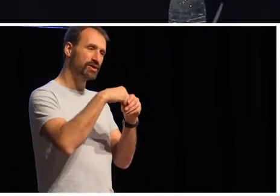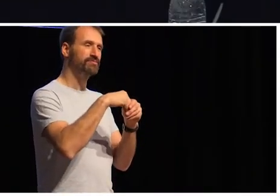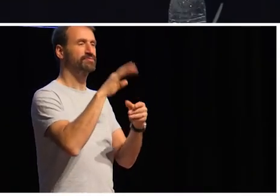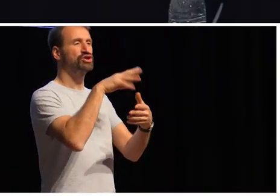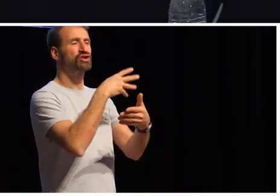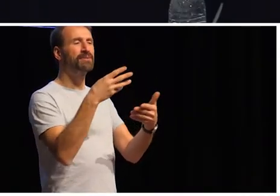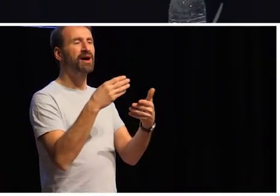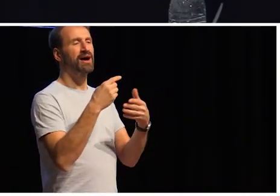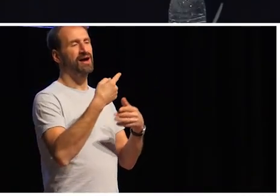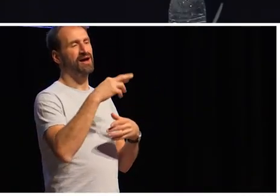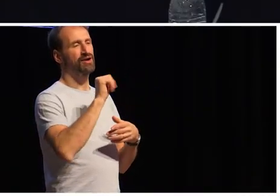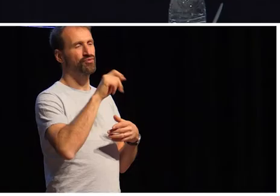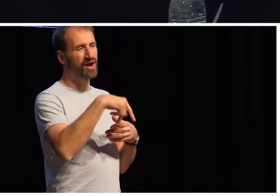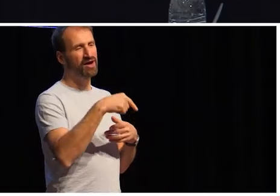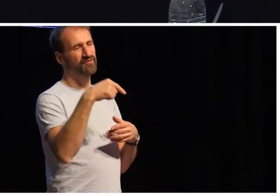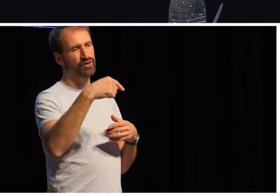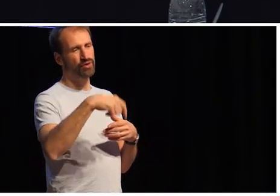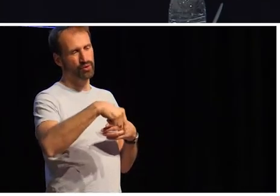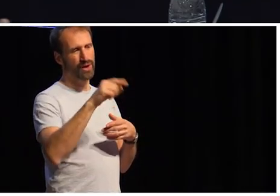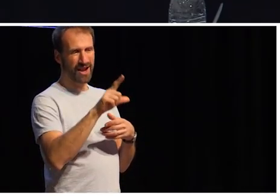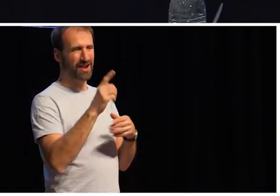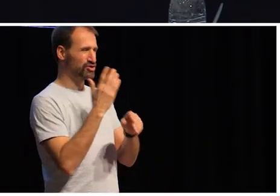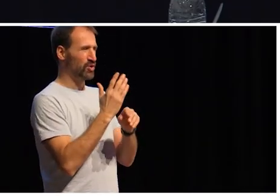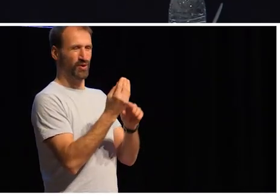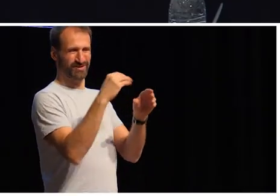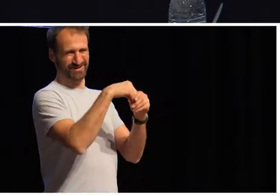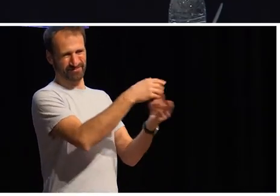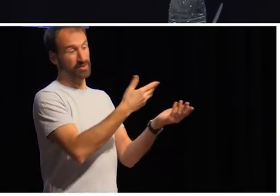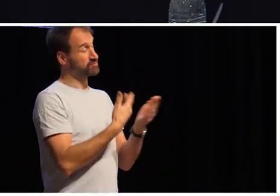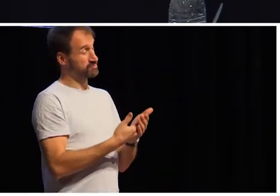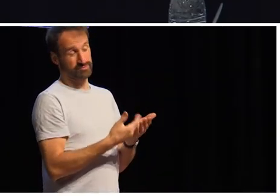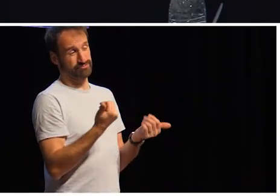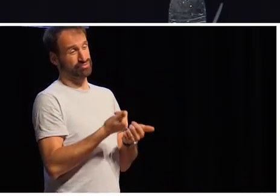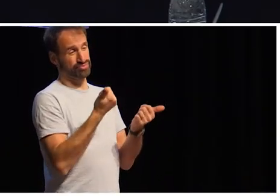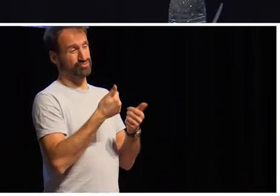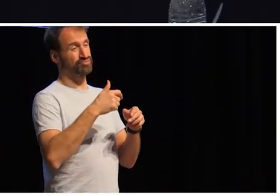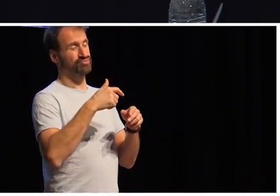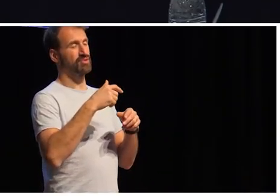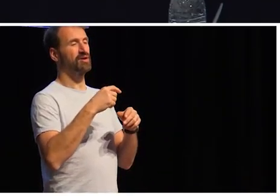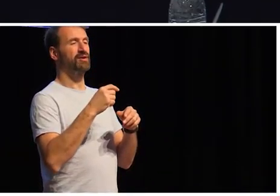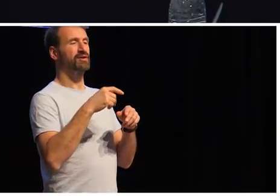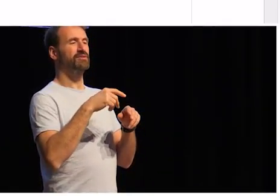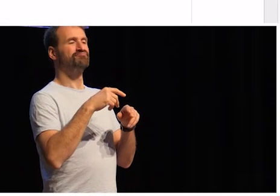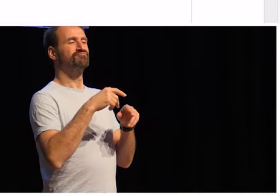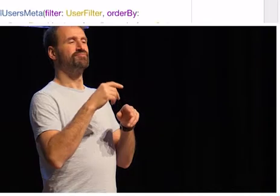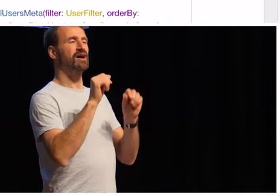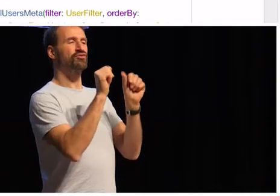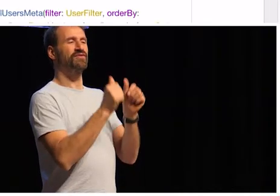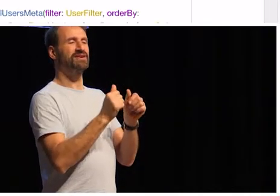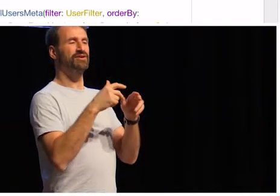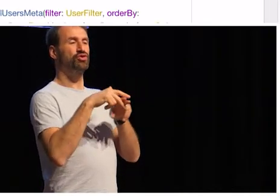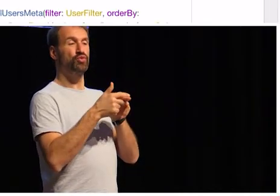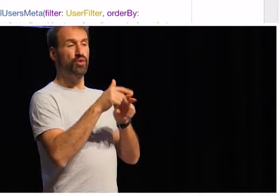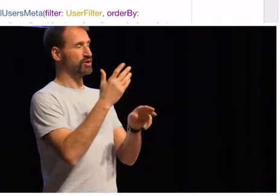so this graphical tool here just uses this information here and there would also be an